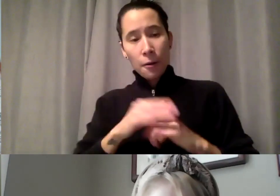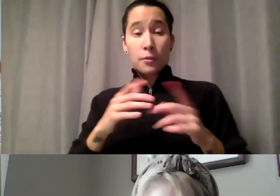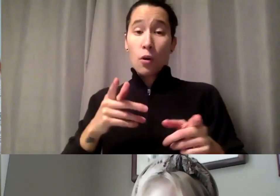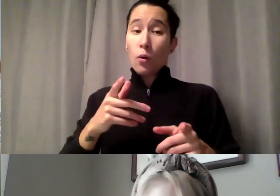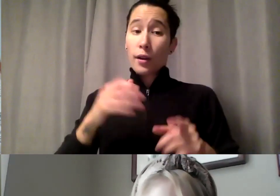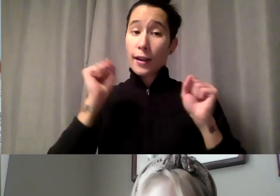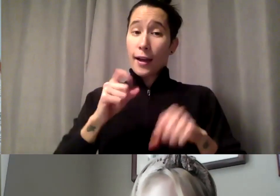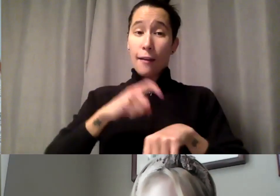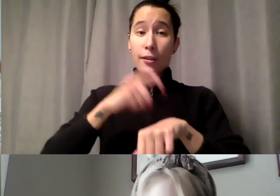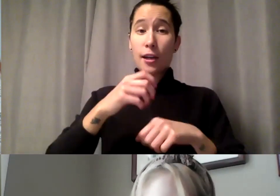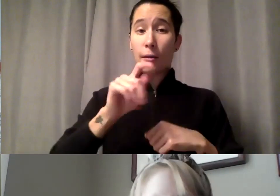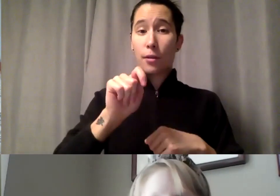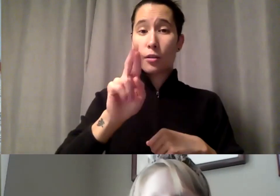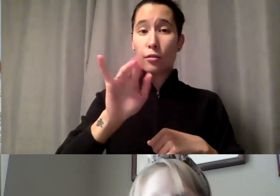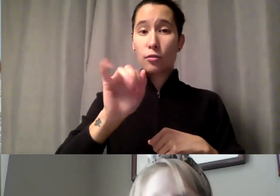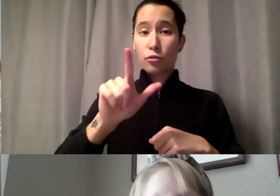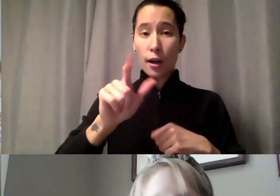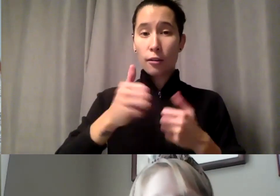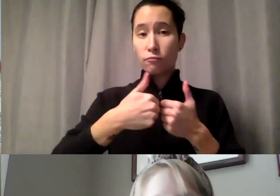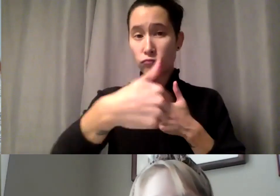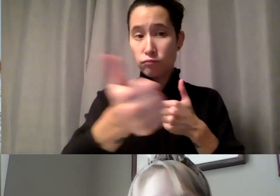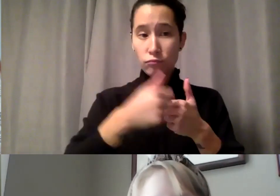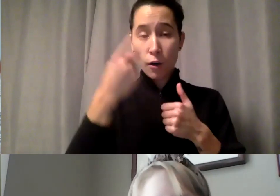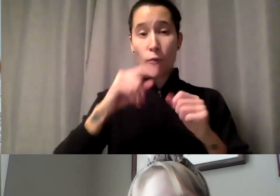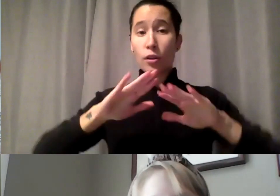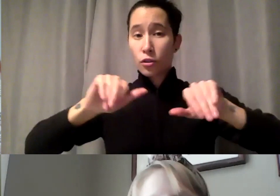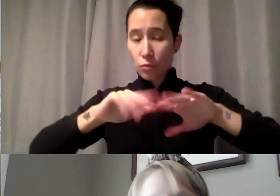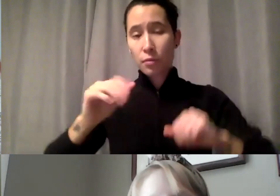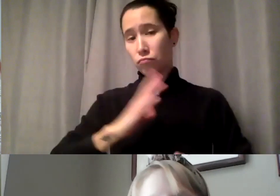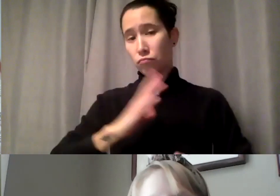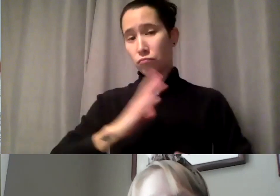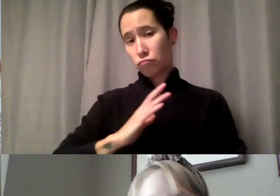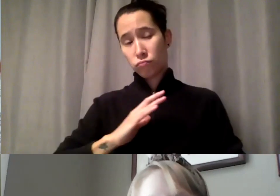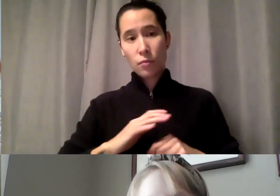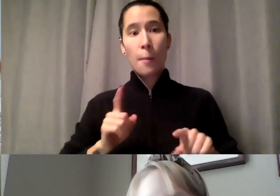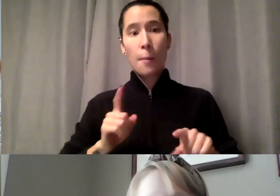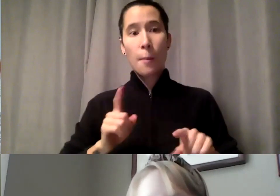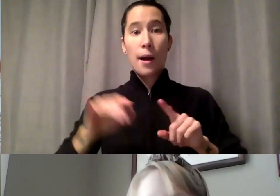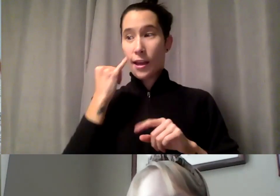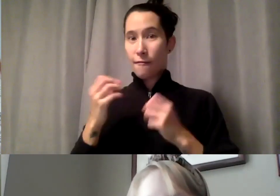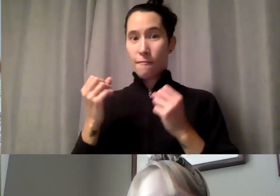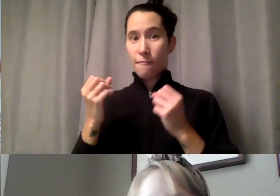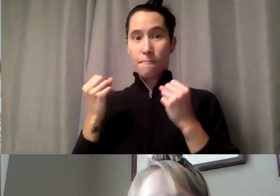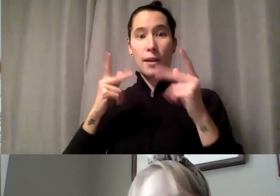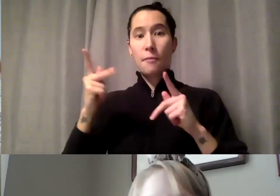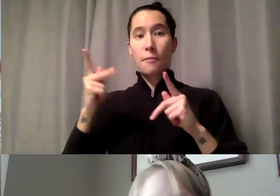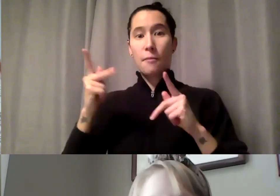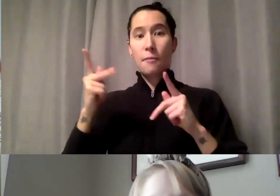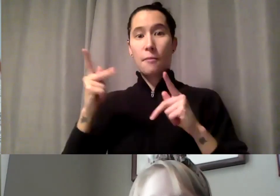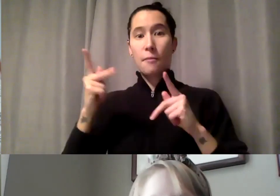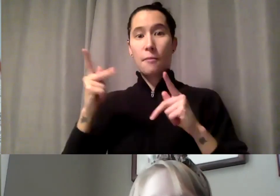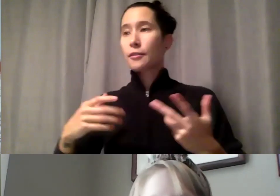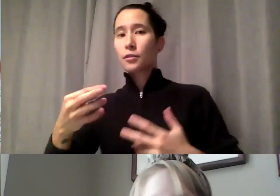have a time trial for swimming, but if it's bringing together more volunteers and officials,